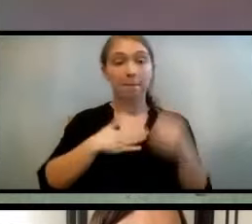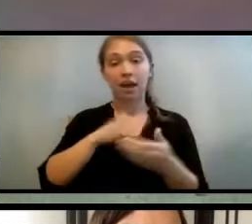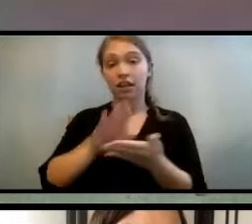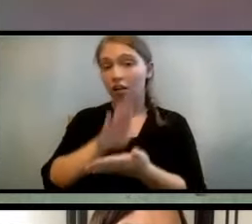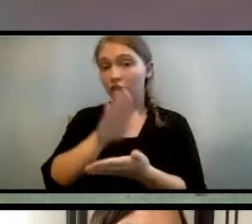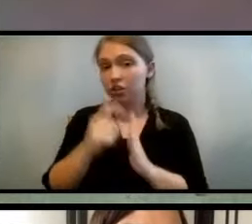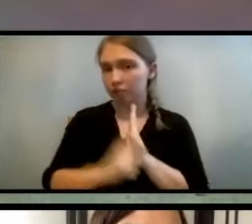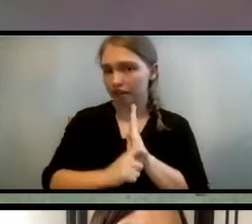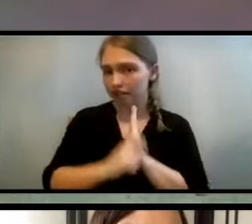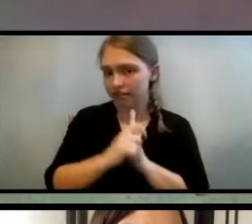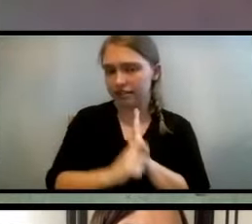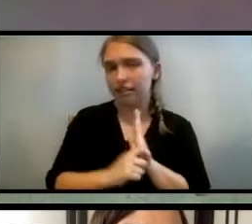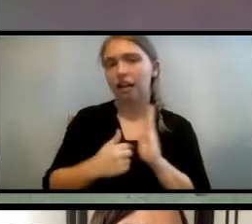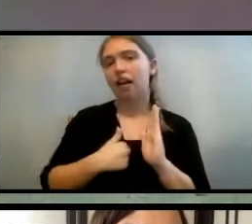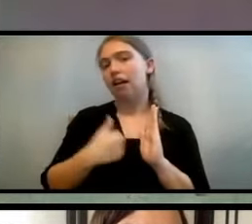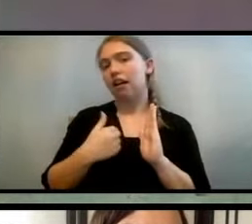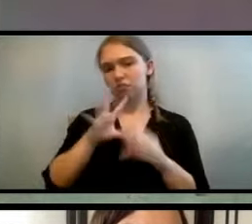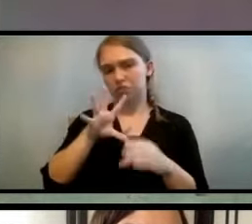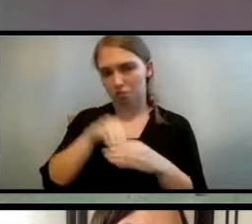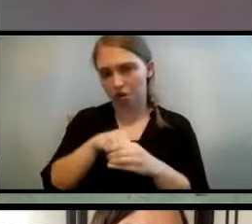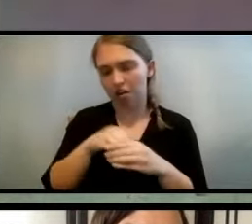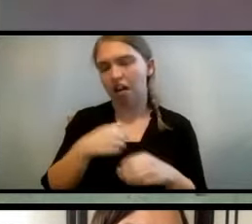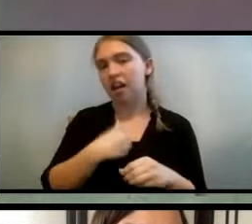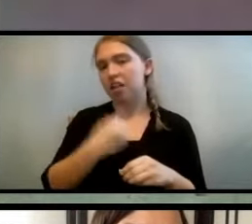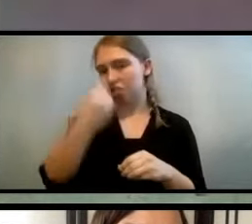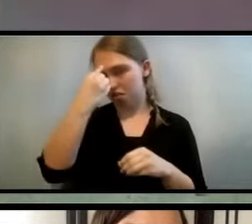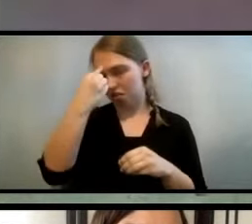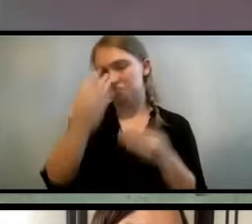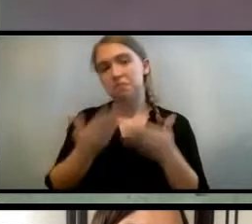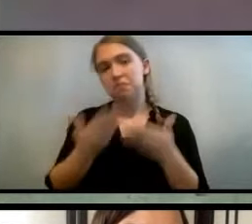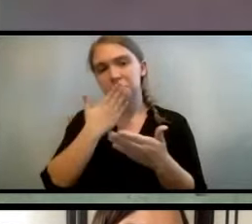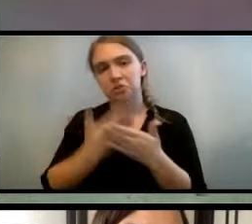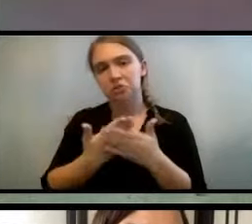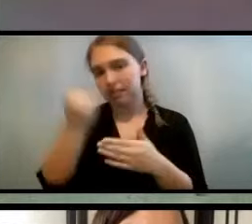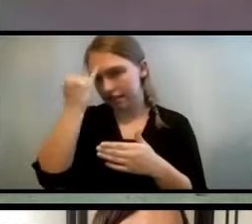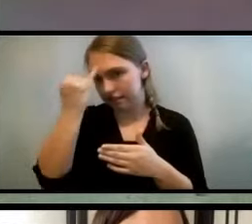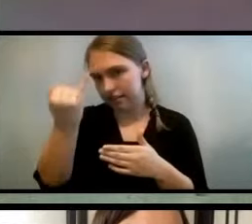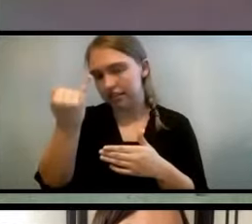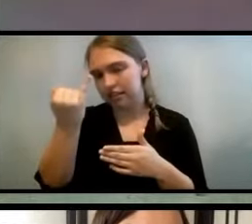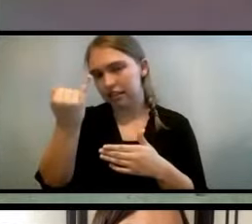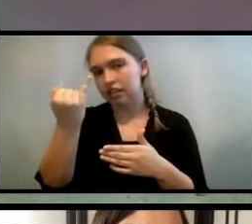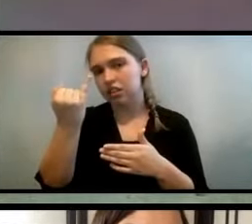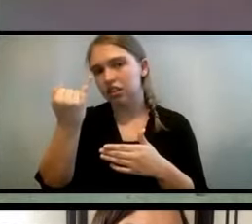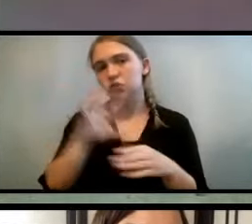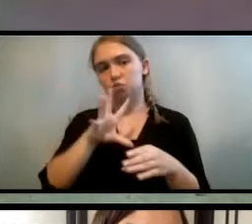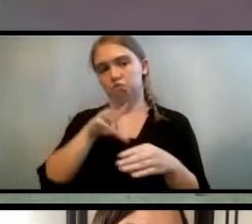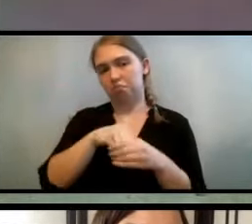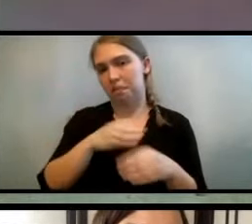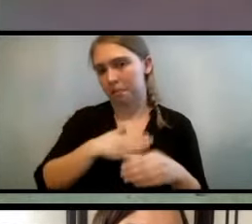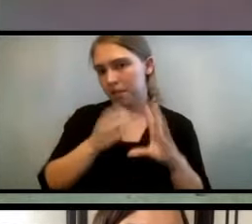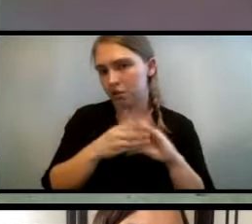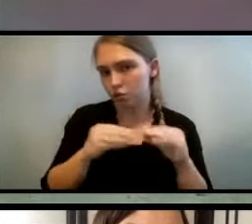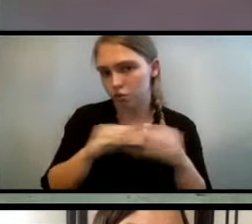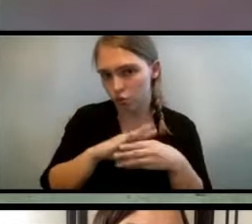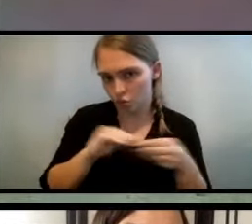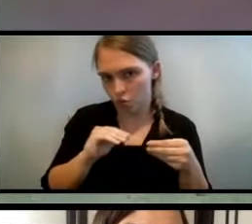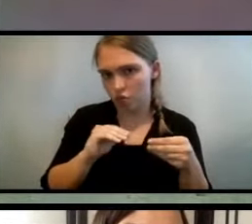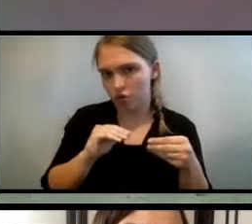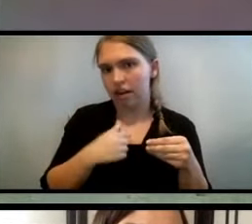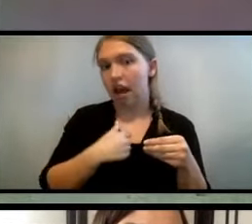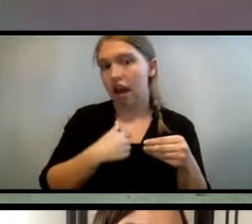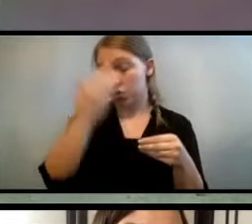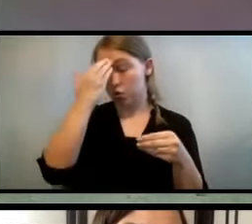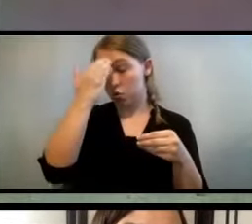And I thought the field could use a home for this type of story. It was what I wanted to read. And I knew some great literary fantasy